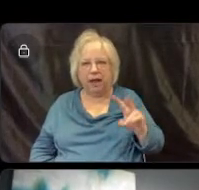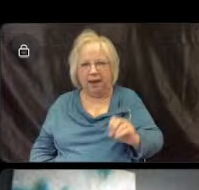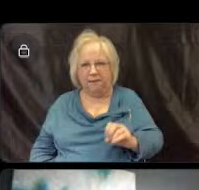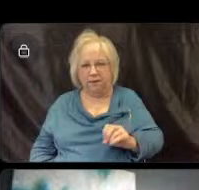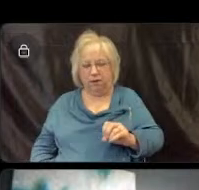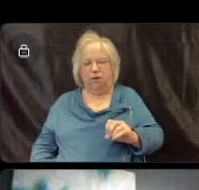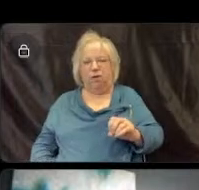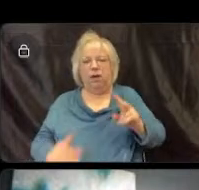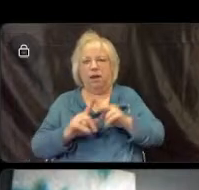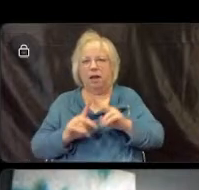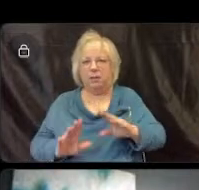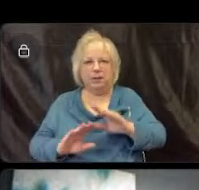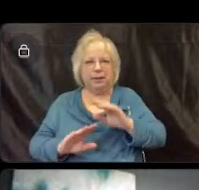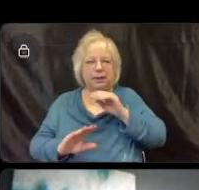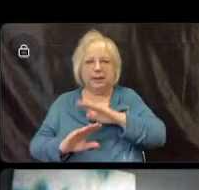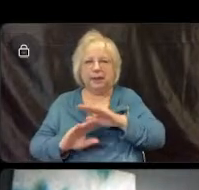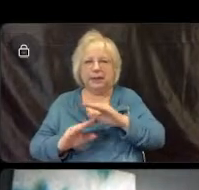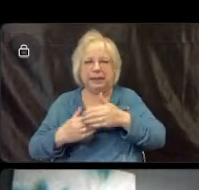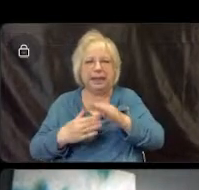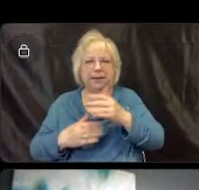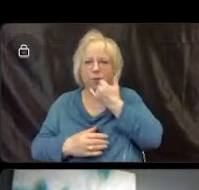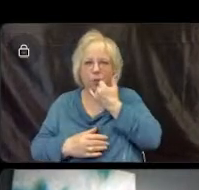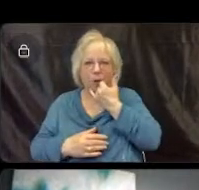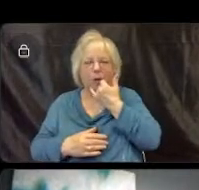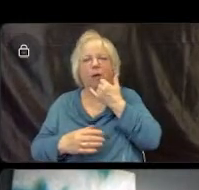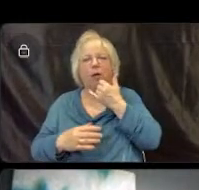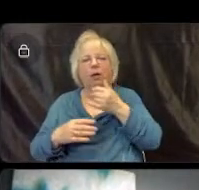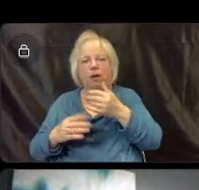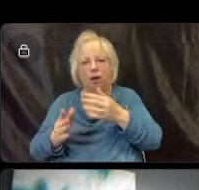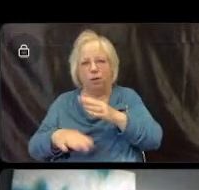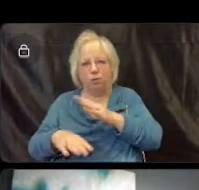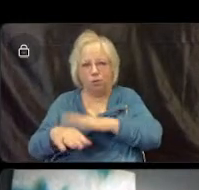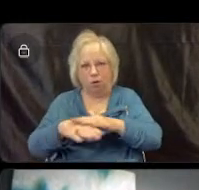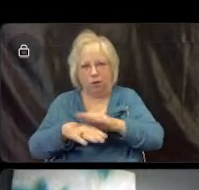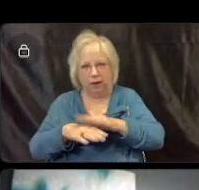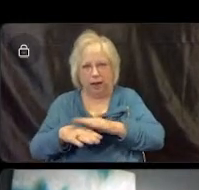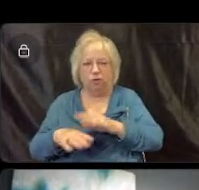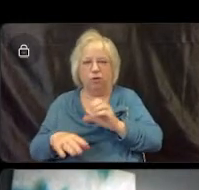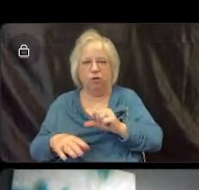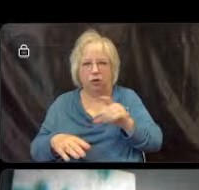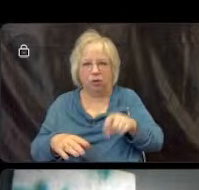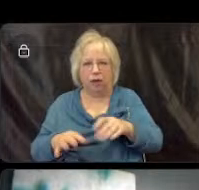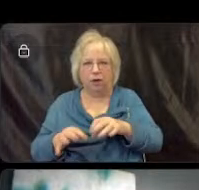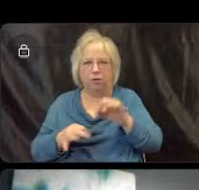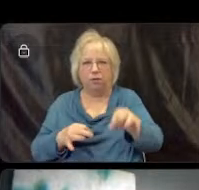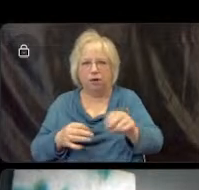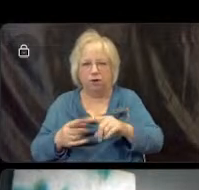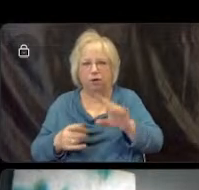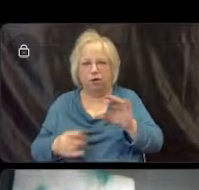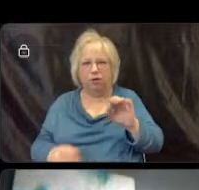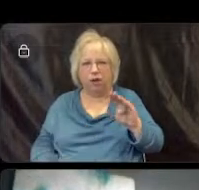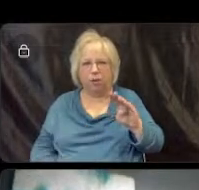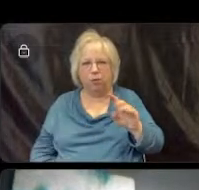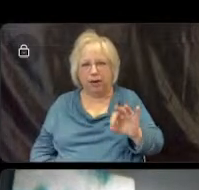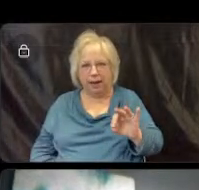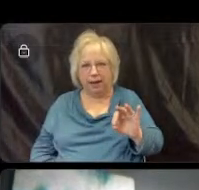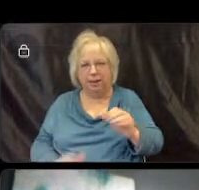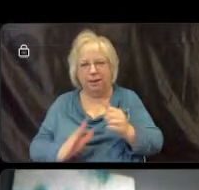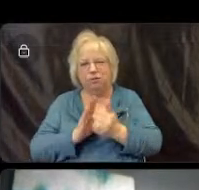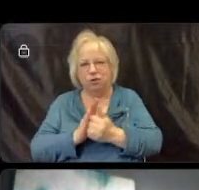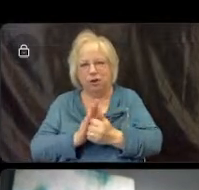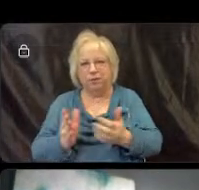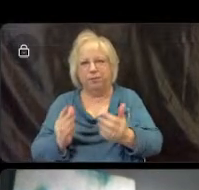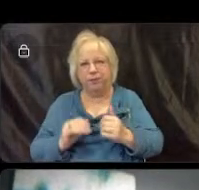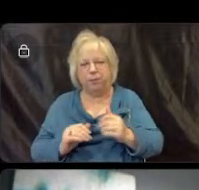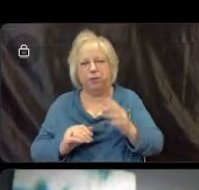send the correct notice form to surrounding property owners as required. Therefore, the application needs to be deferred to the February 9th agenda. Item